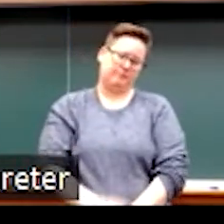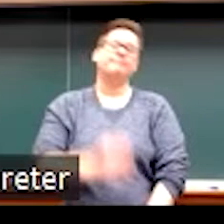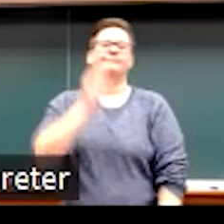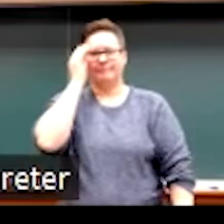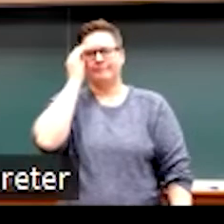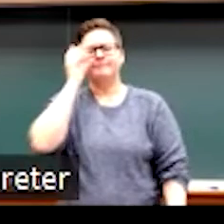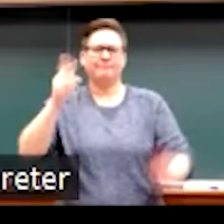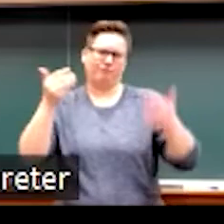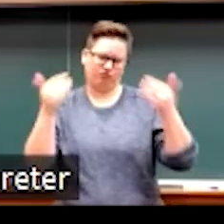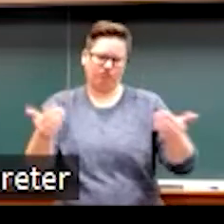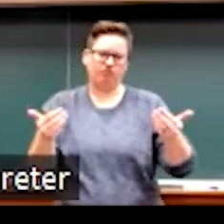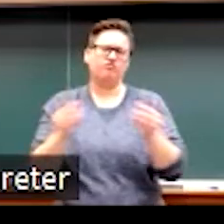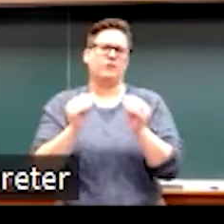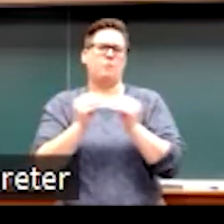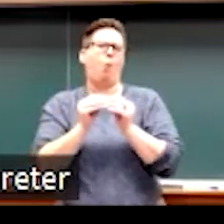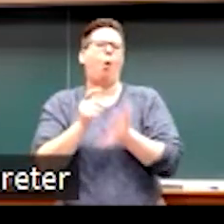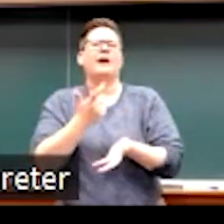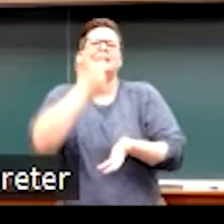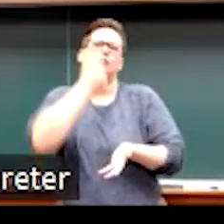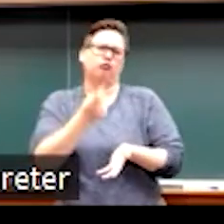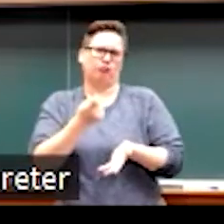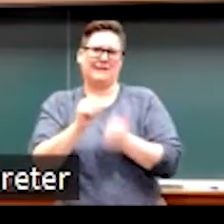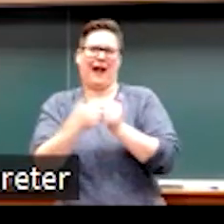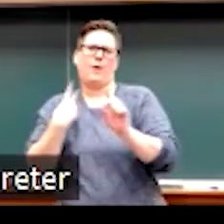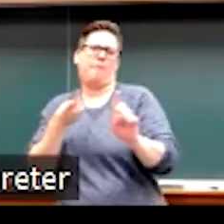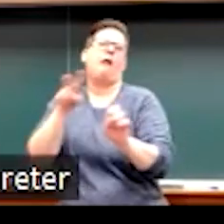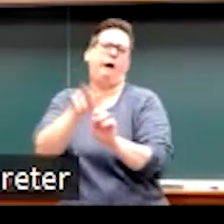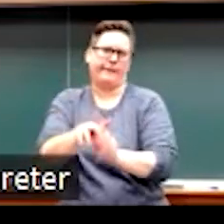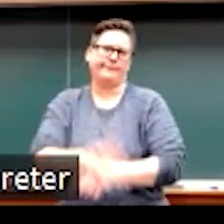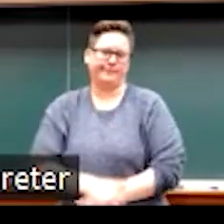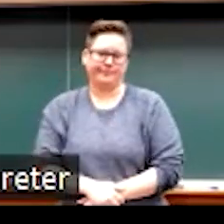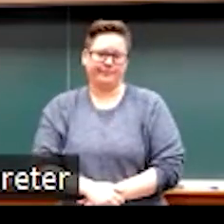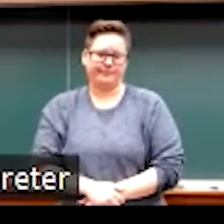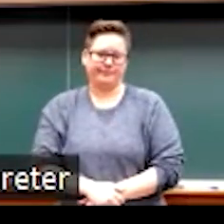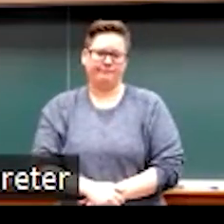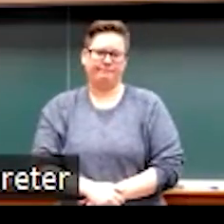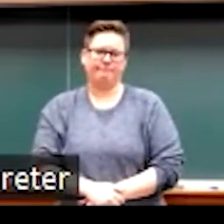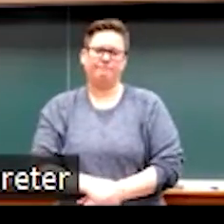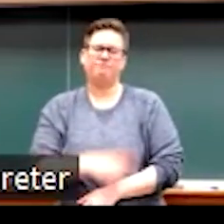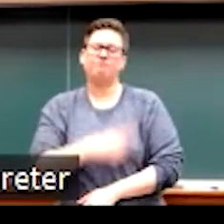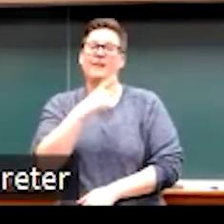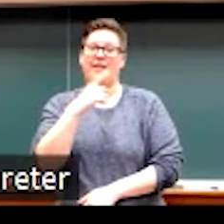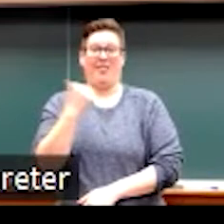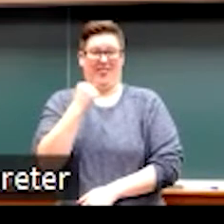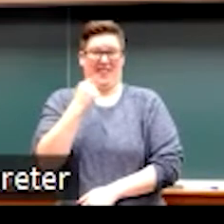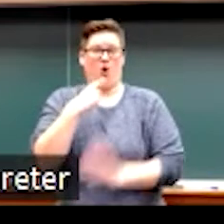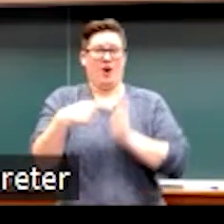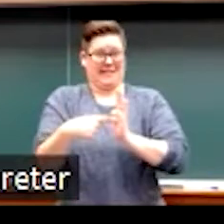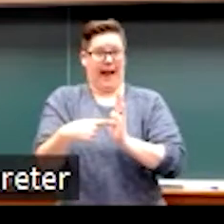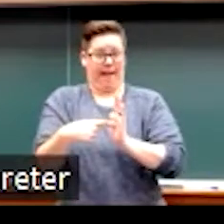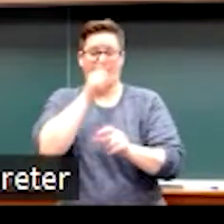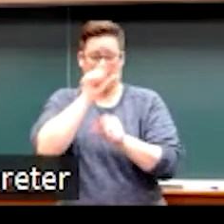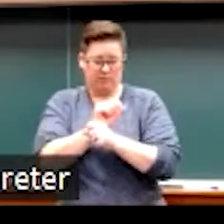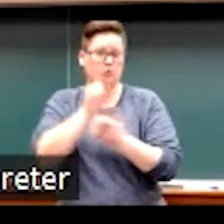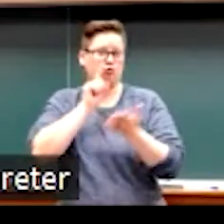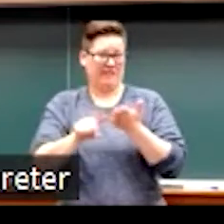All right, so let's get into some more interesting applied stuff. These are examples. These are actual studies that we've done.